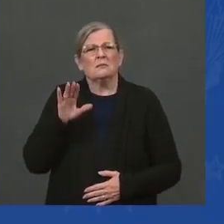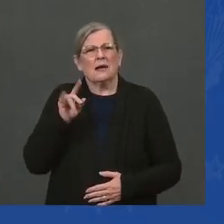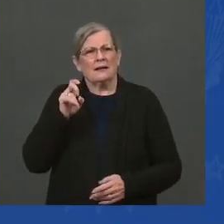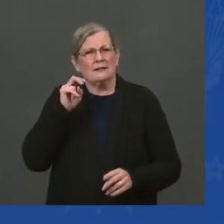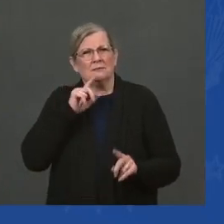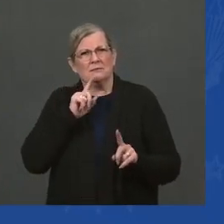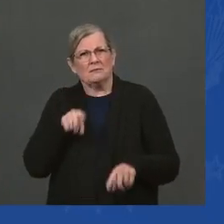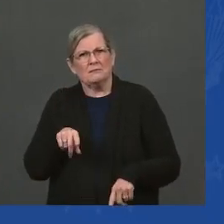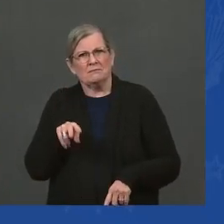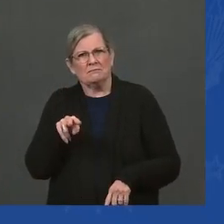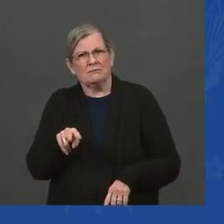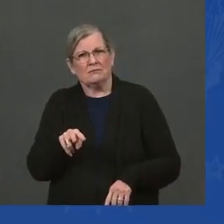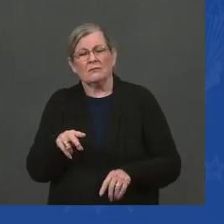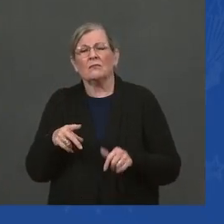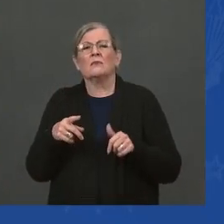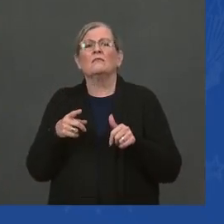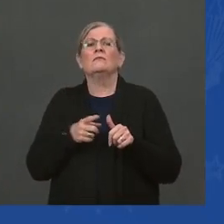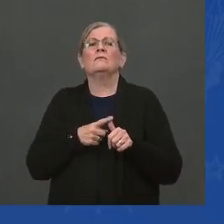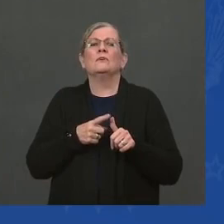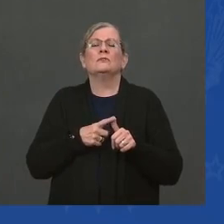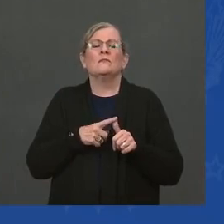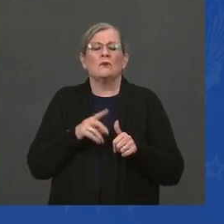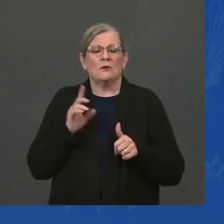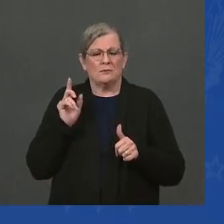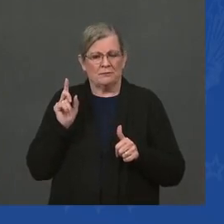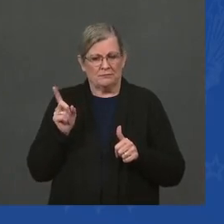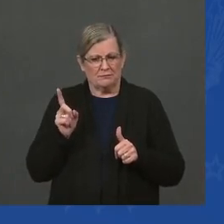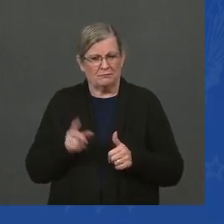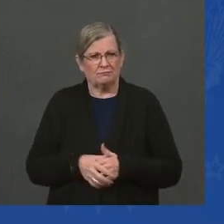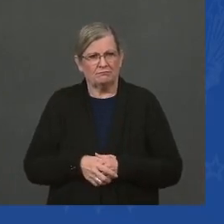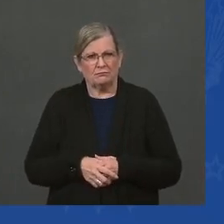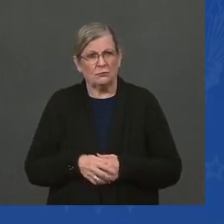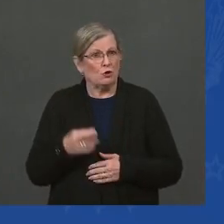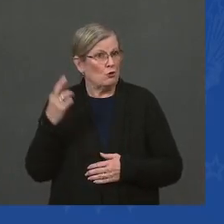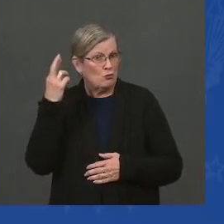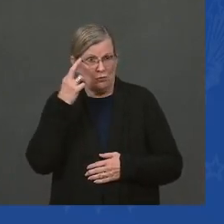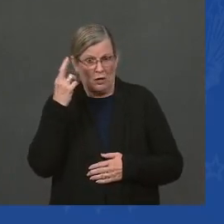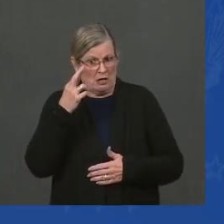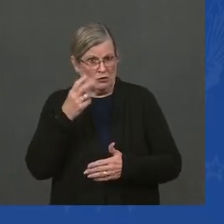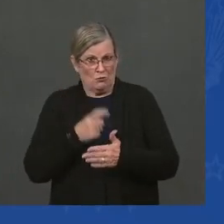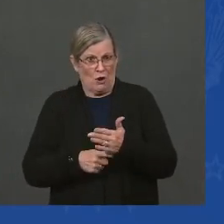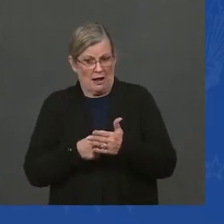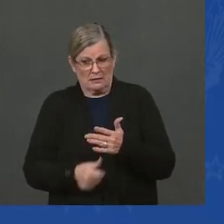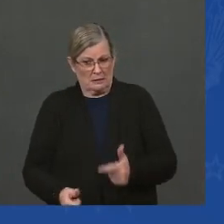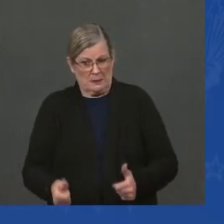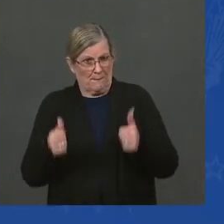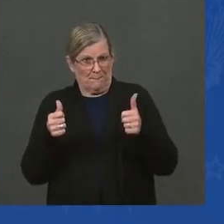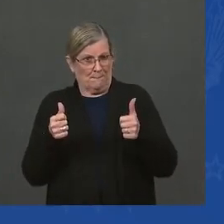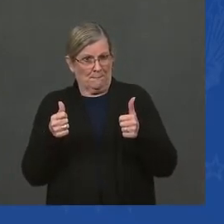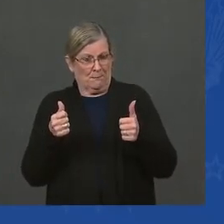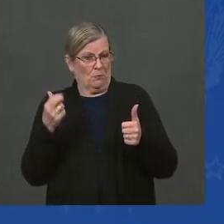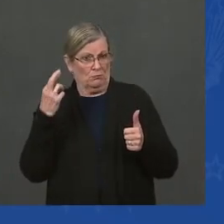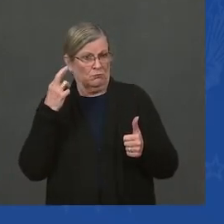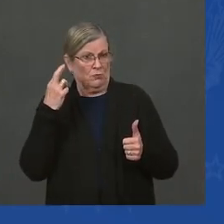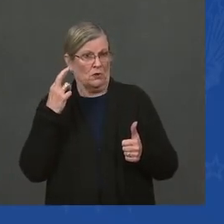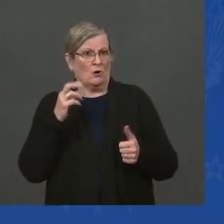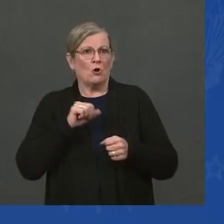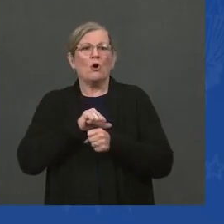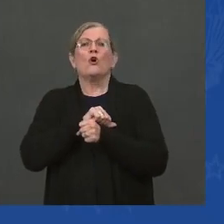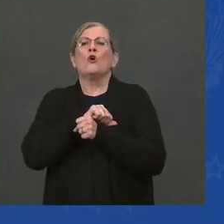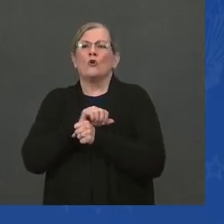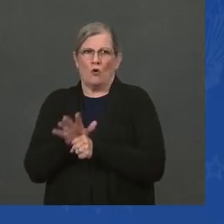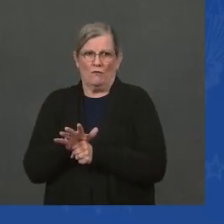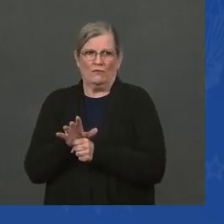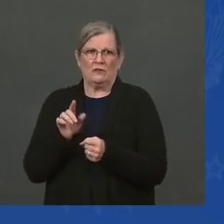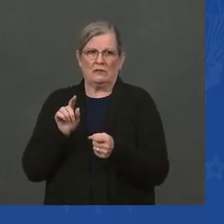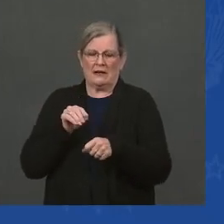first of all, the significant reason why prices are up is because of COVID affecting the supply chain. I mean,